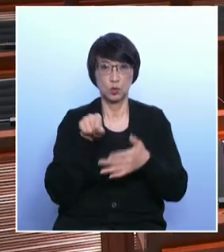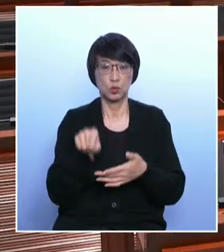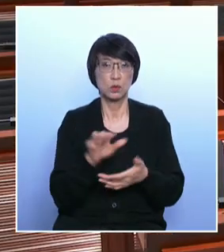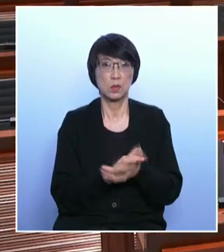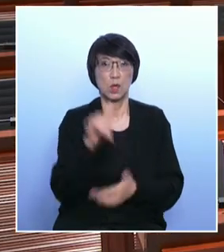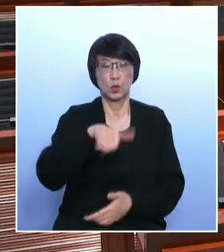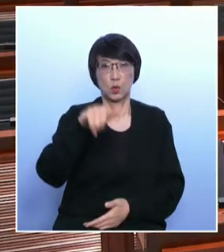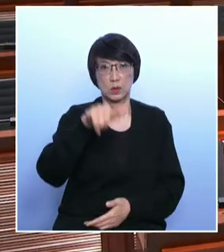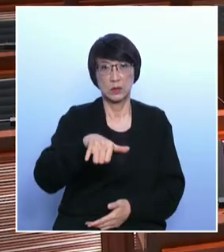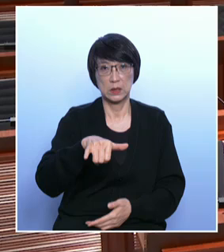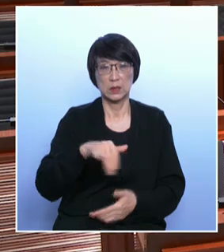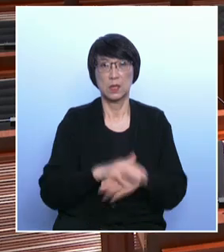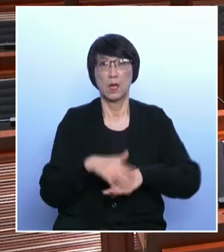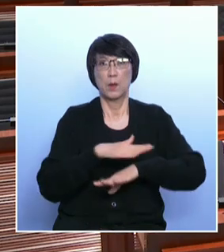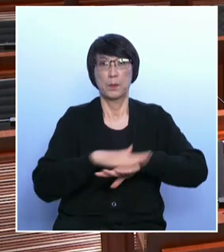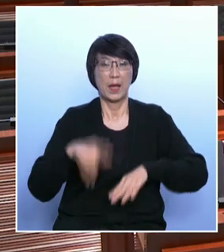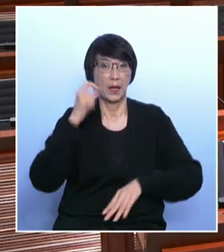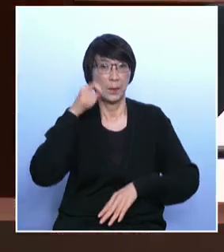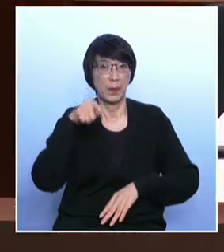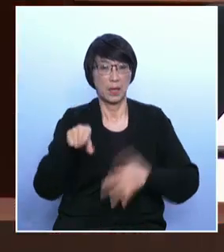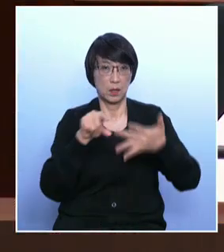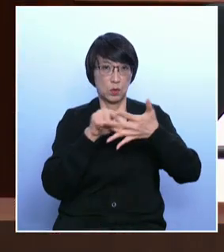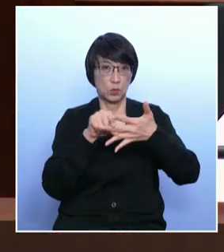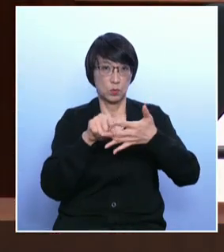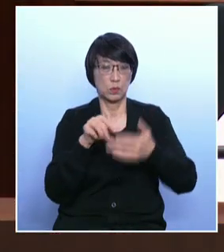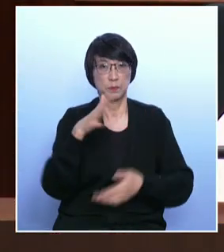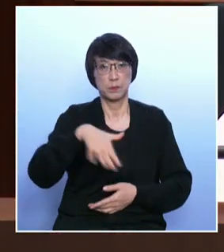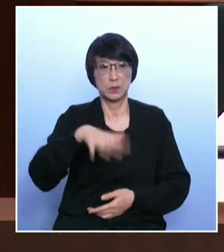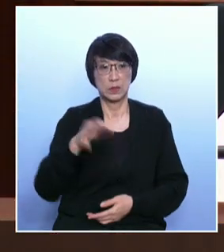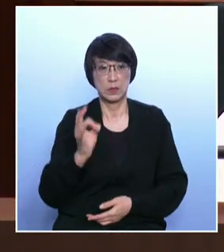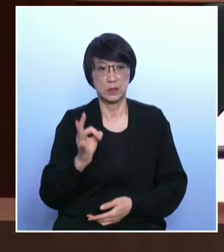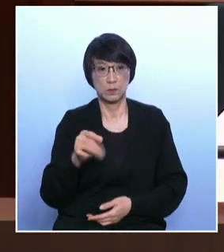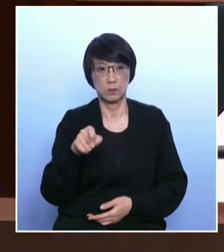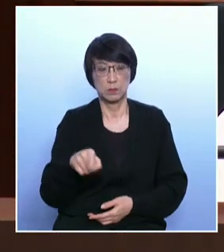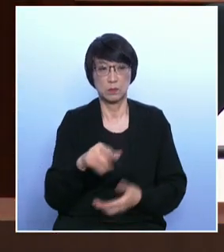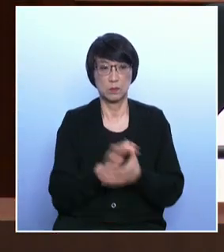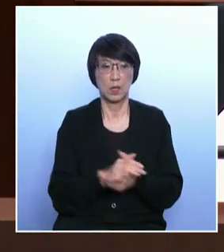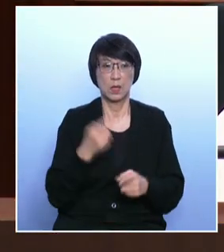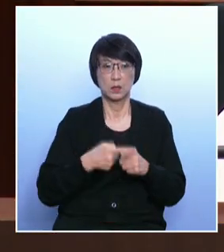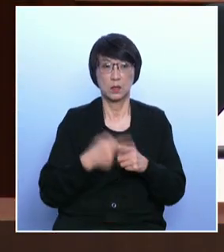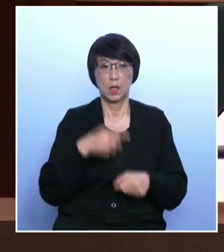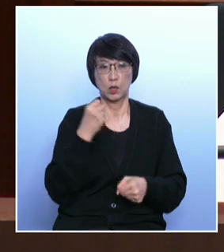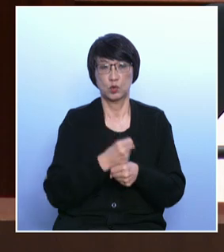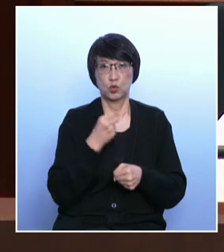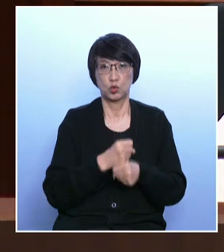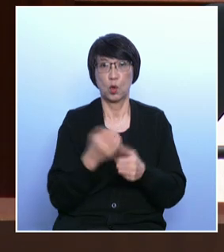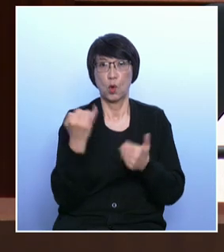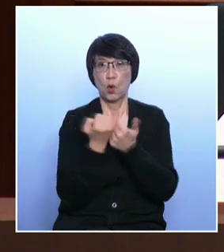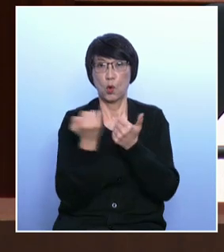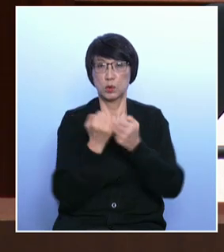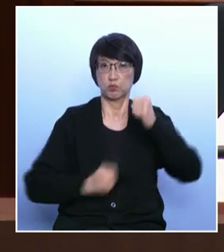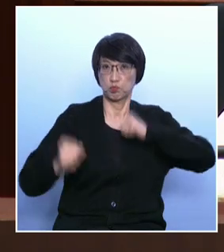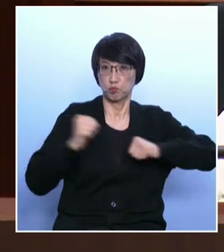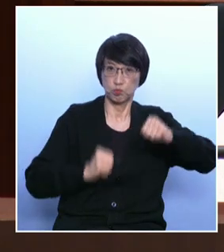accommodation? Well, if you refer to a PowerPoint presentation, 6,000 square meters are for residents,